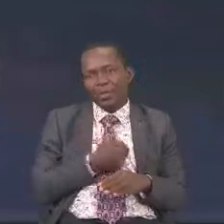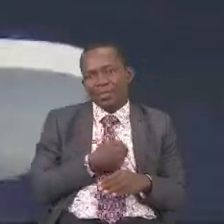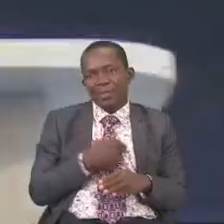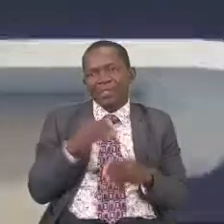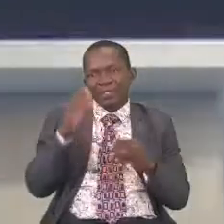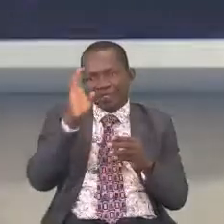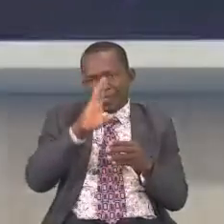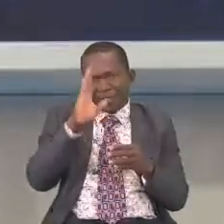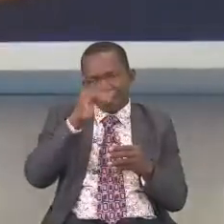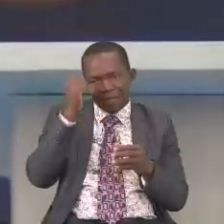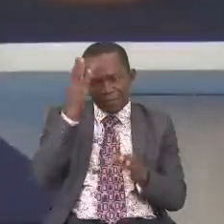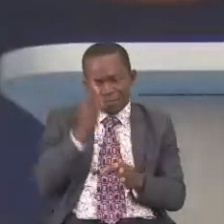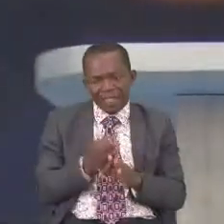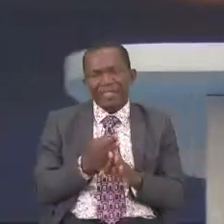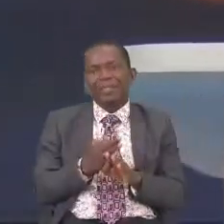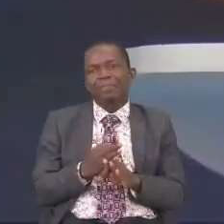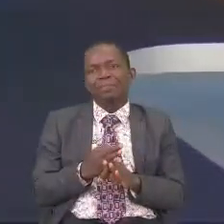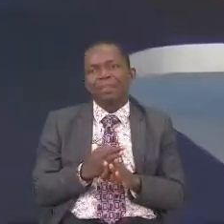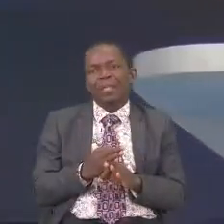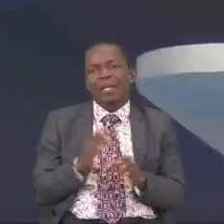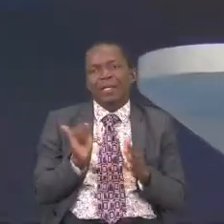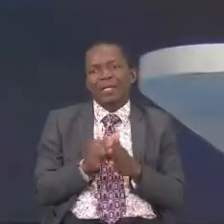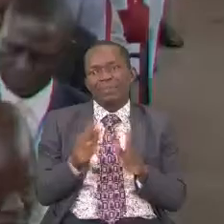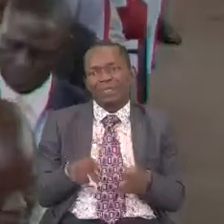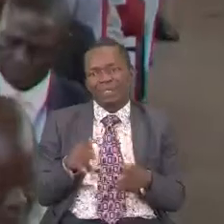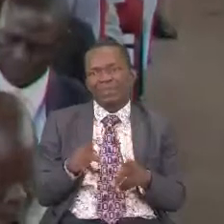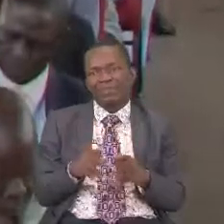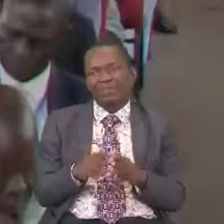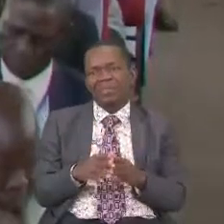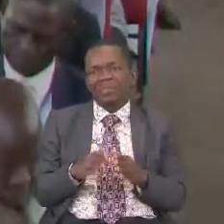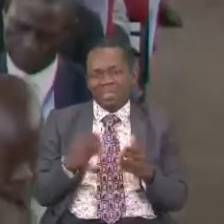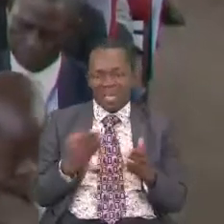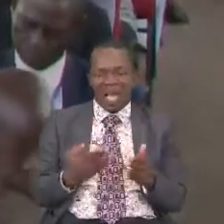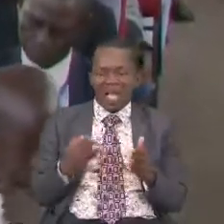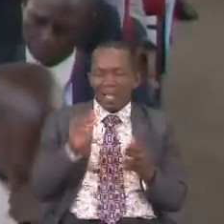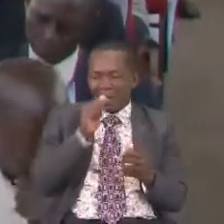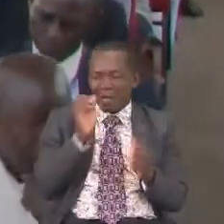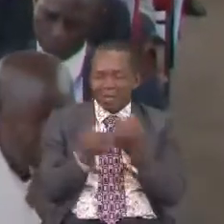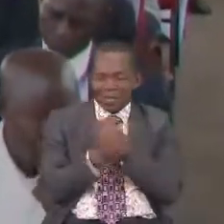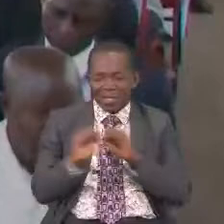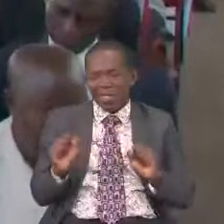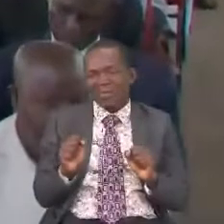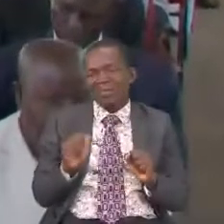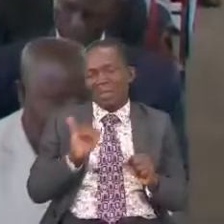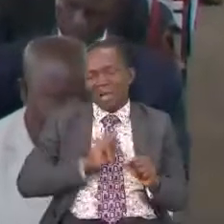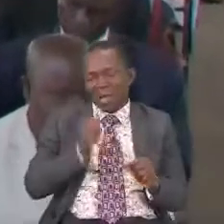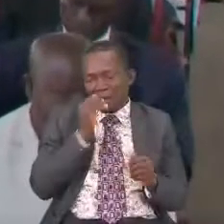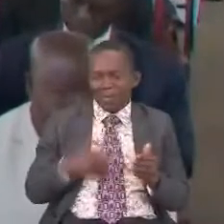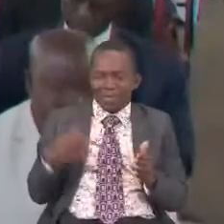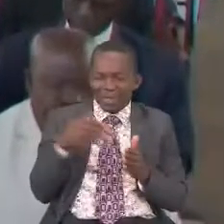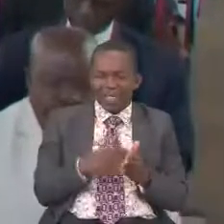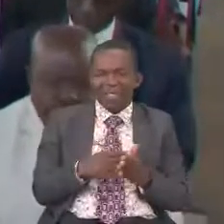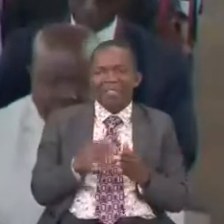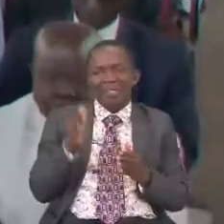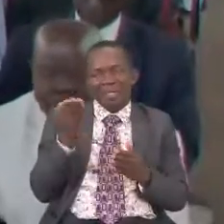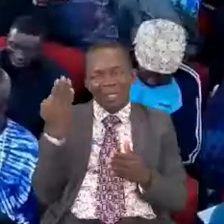happened? Advancing and interest on your oars. I'm saved, I'm saved, I'm saved. Last year, I'm saved. This year, I'm saved.